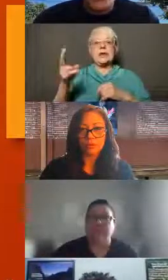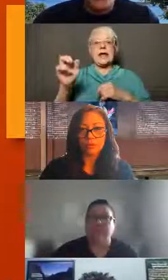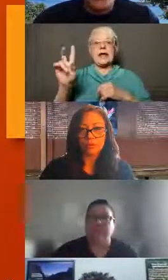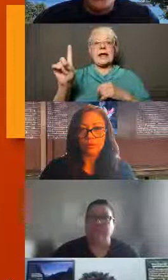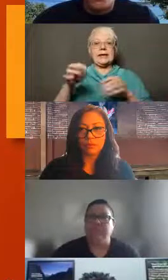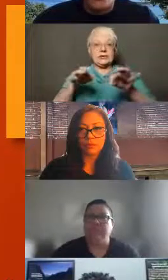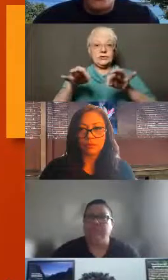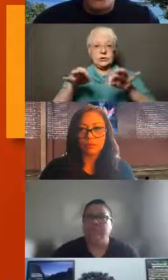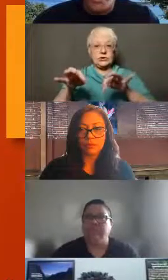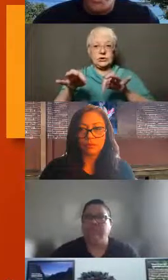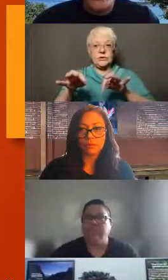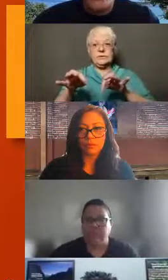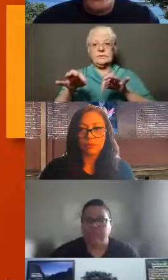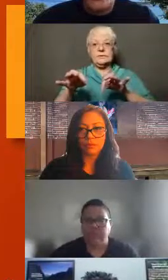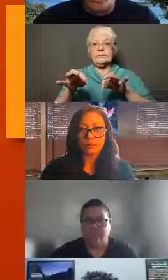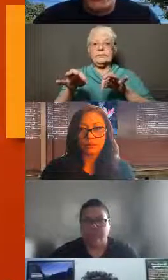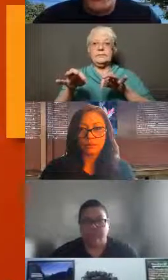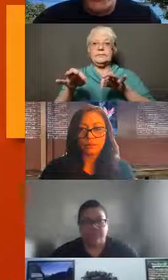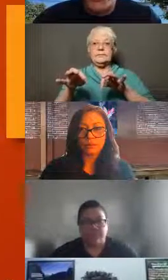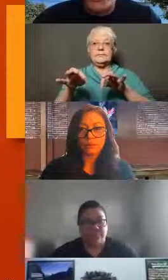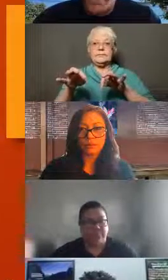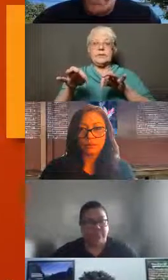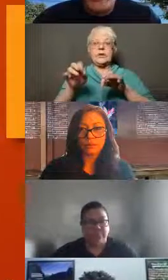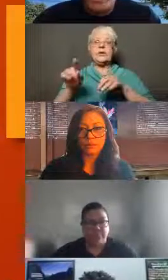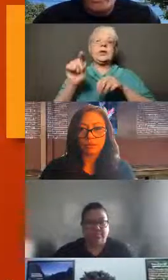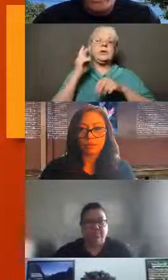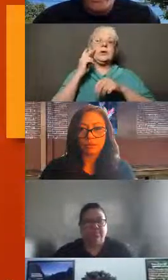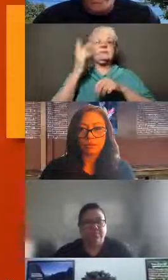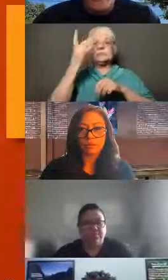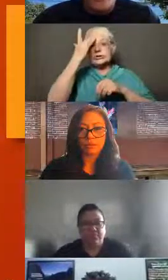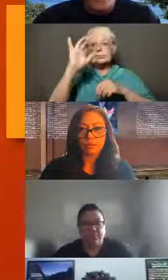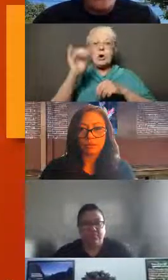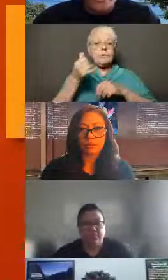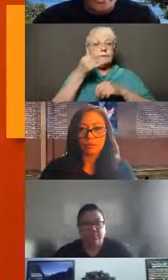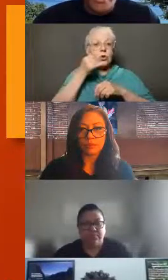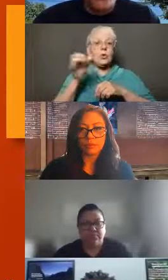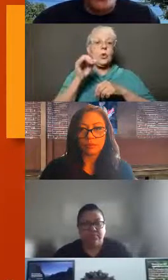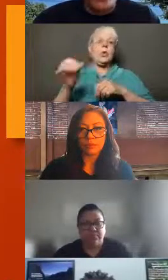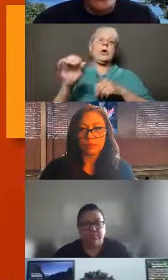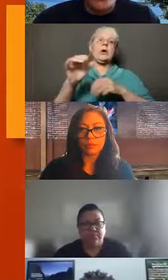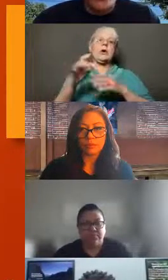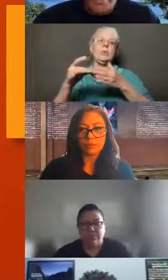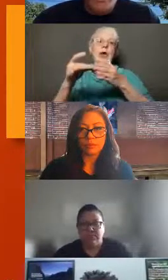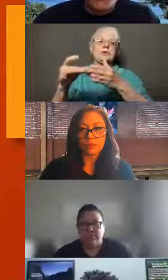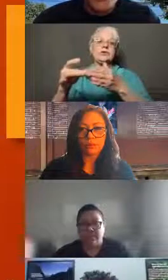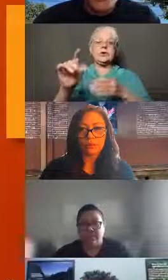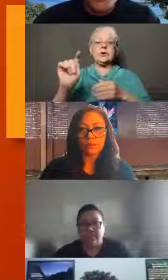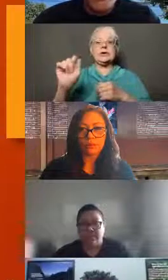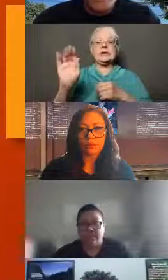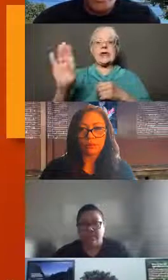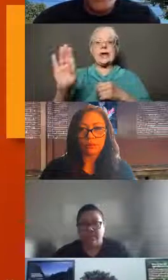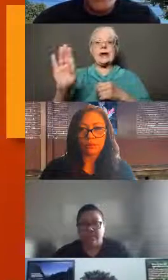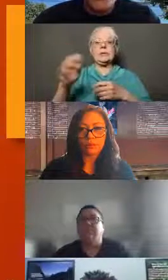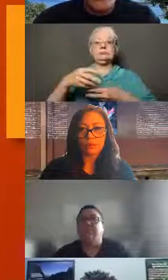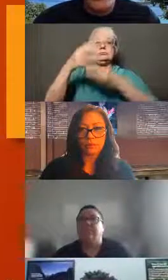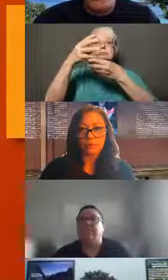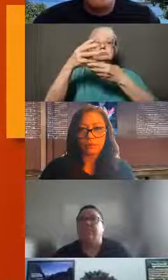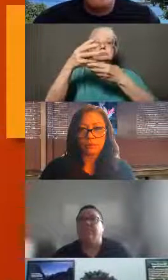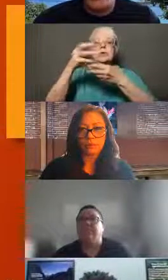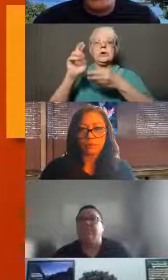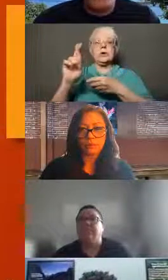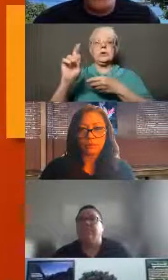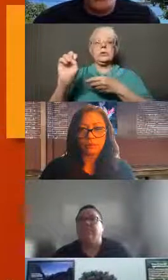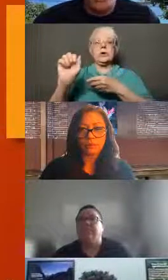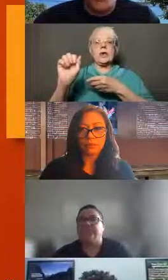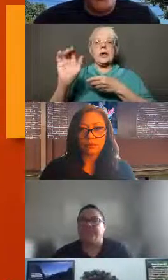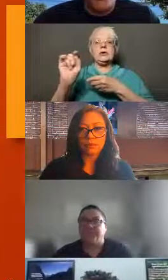accessing Zoom through a computer browser or smartphone Zoom app, tab, scroll to the reactions, and you will see a